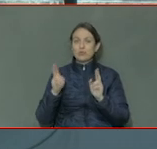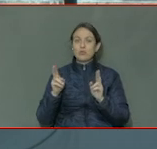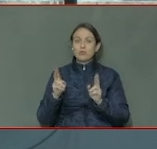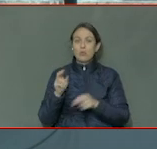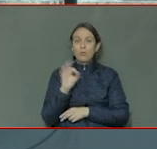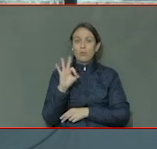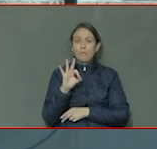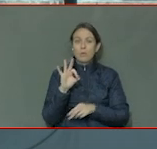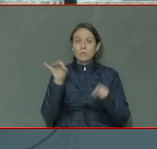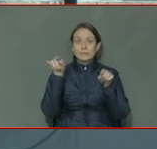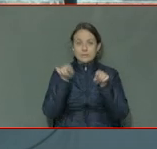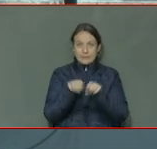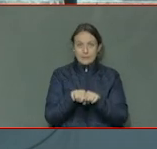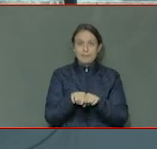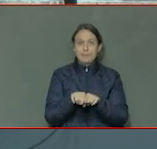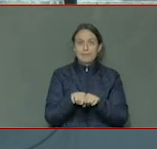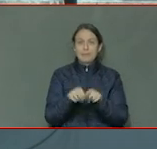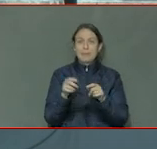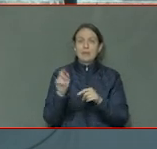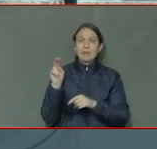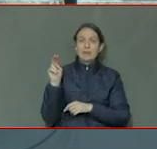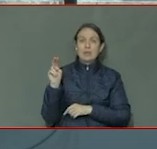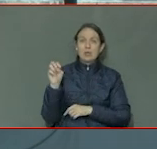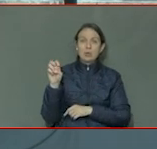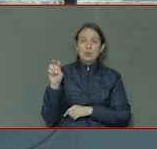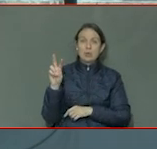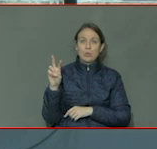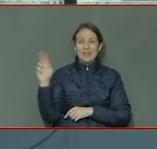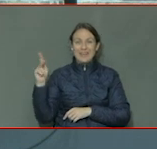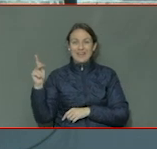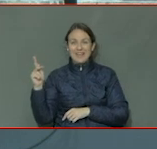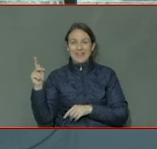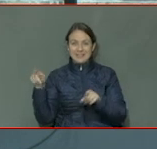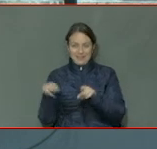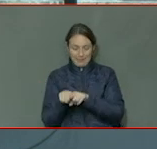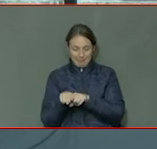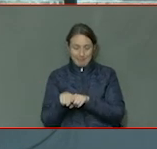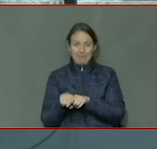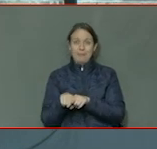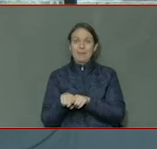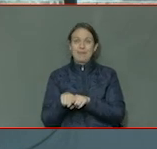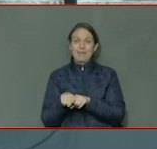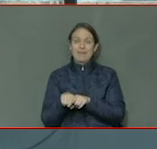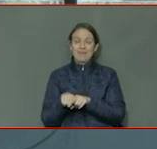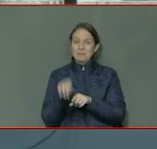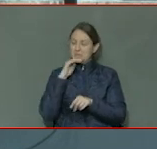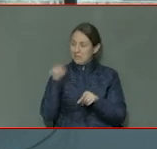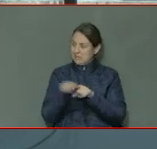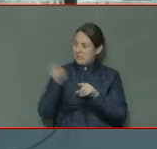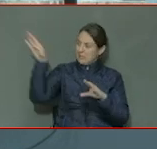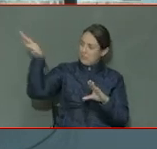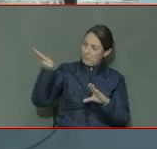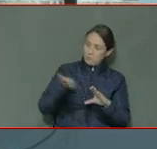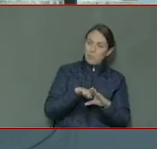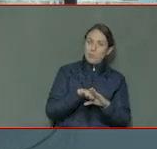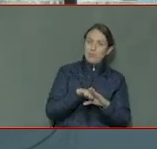same. My mu k stays the same because it's the same slope. So that means it will be